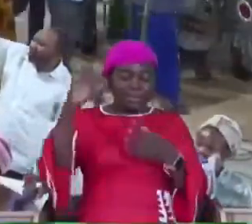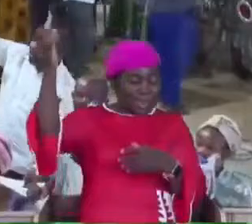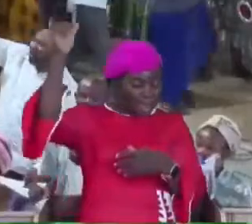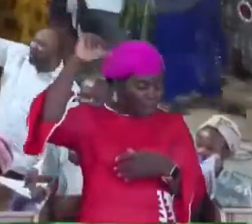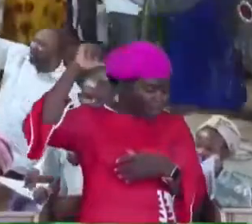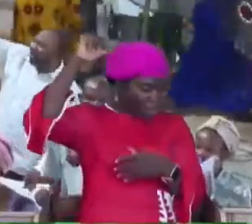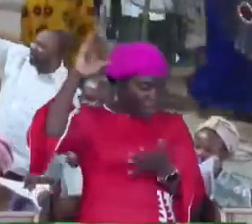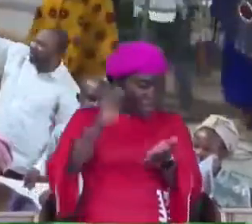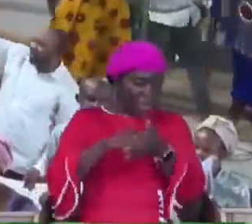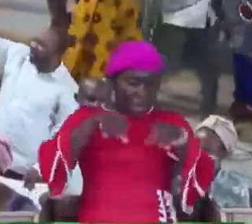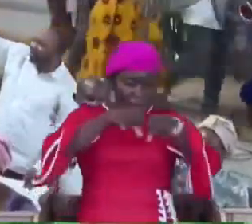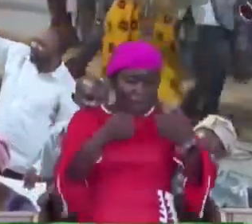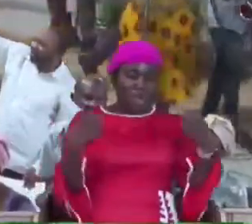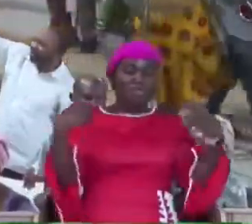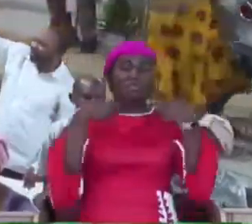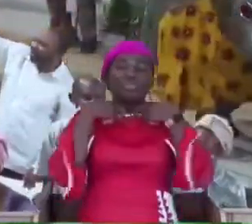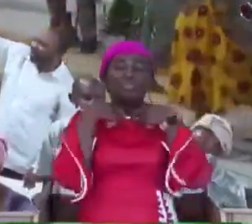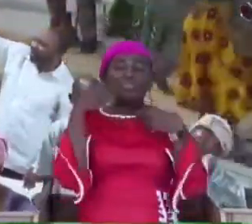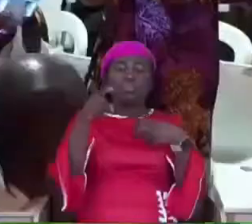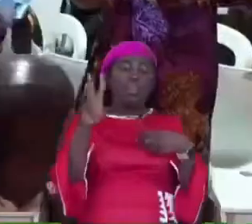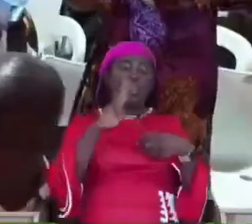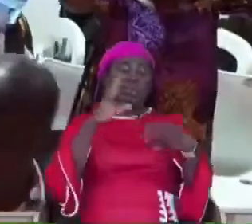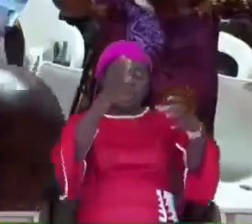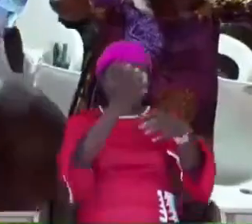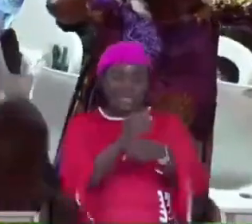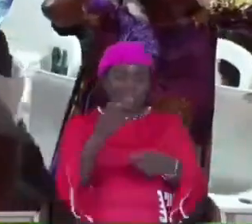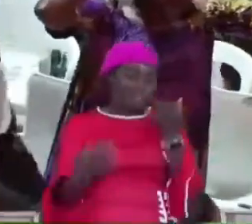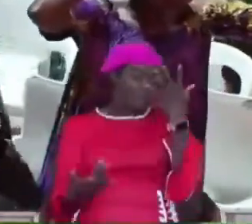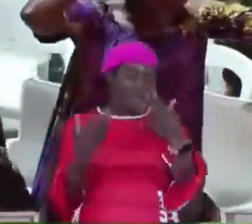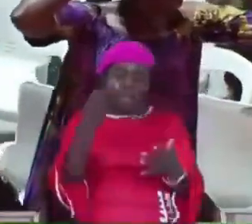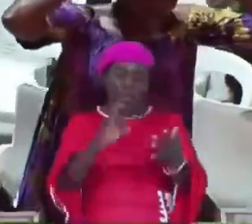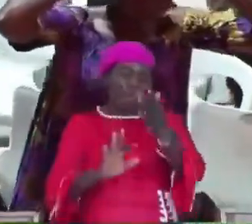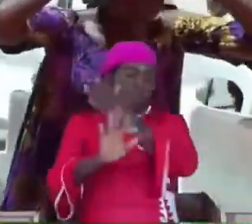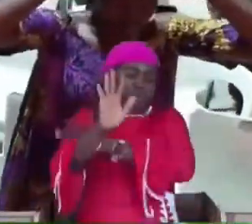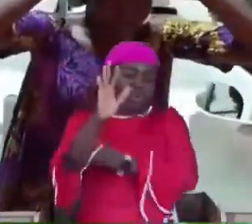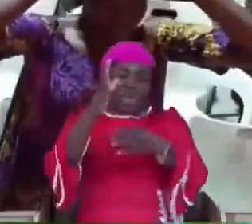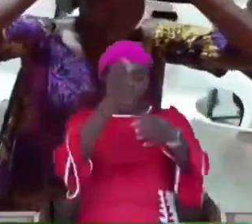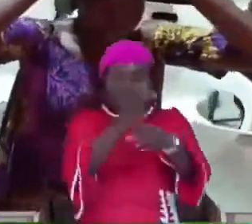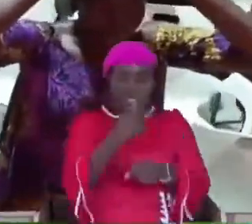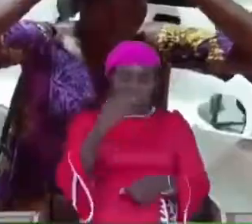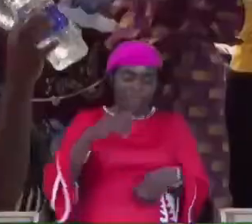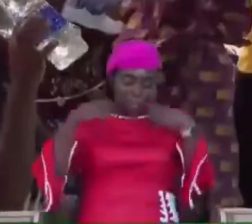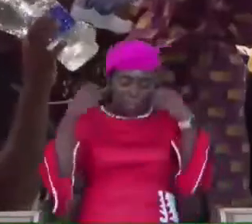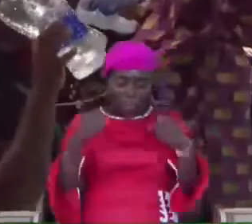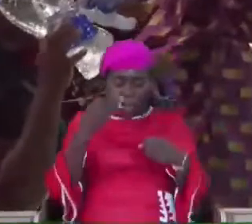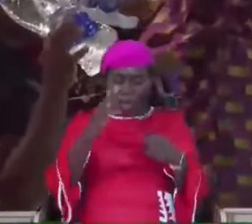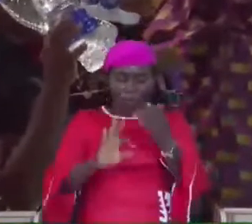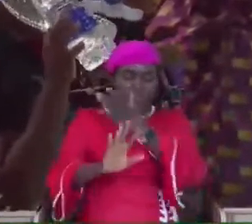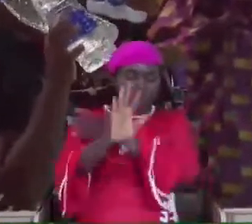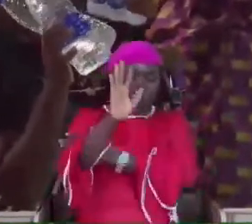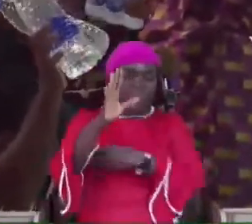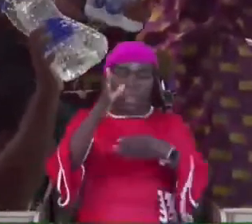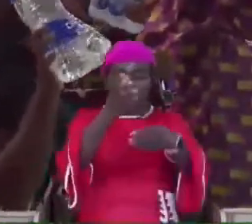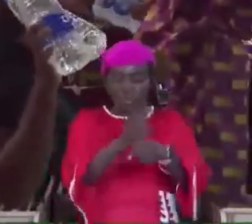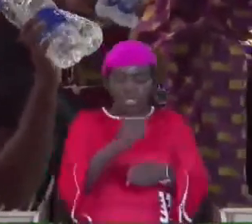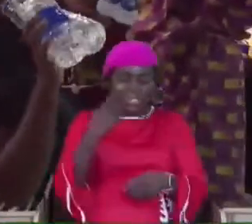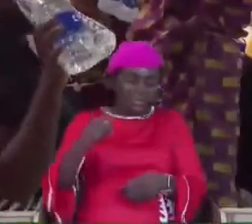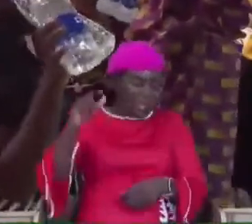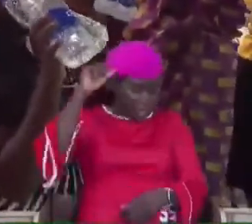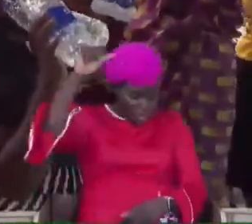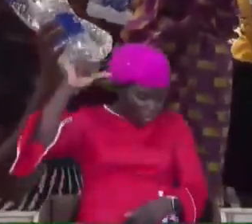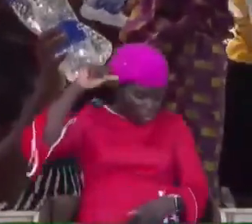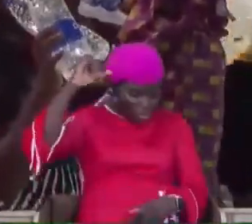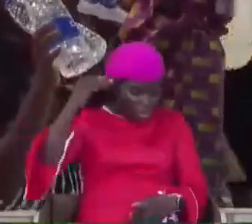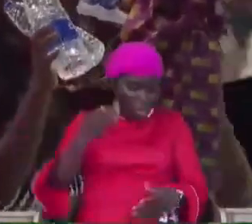yokes. You water, receive the fire of God. Receive the power of God. Receive the anointing of